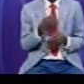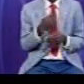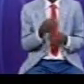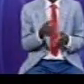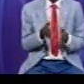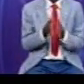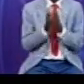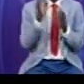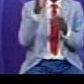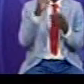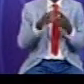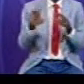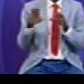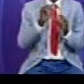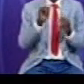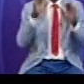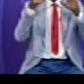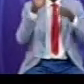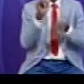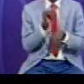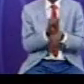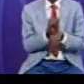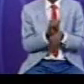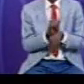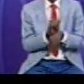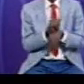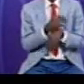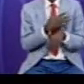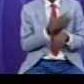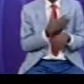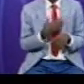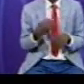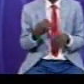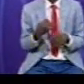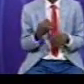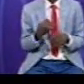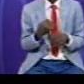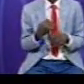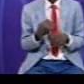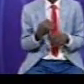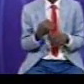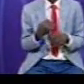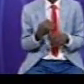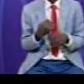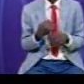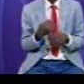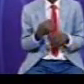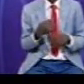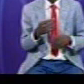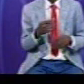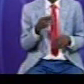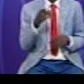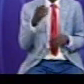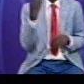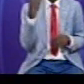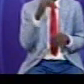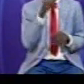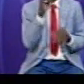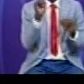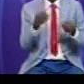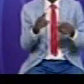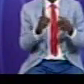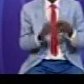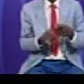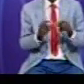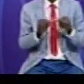a miracle, because with what I had done, it was obvious that I was not going to retain that position in the department.